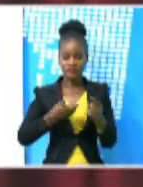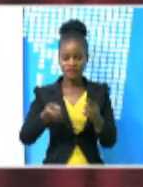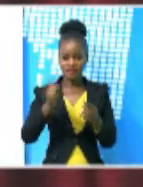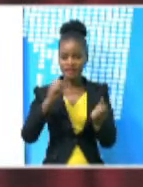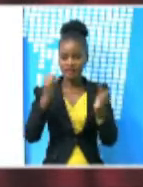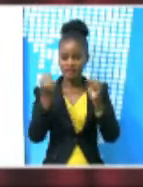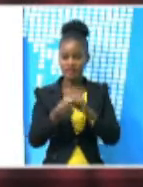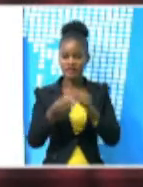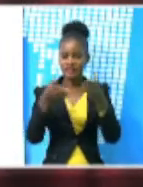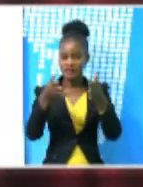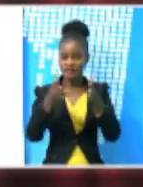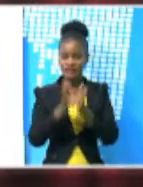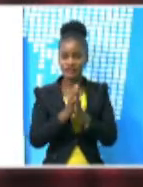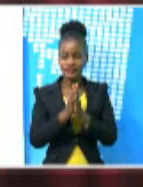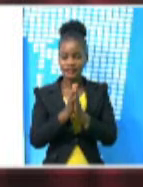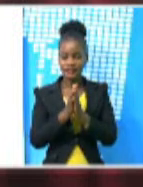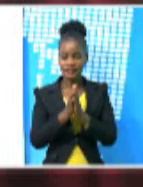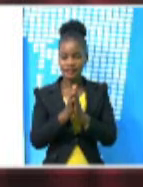speakers are also on this continent.